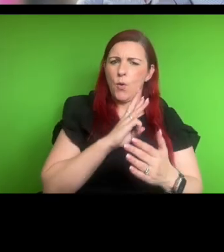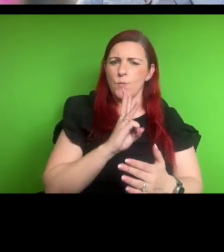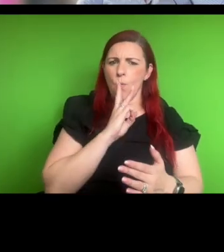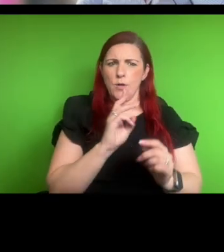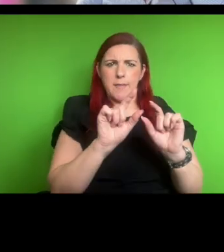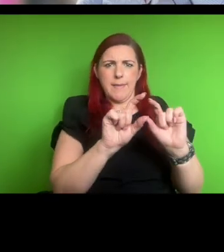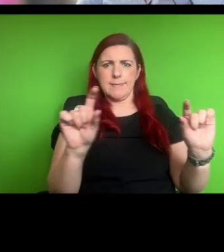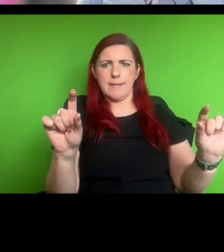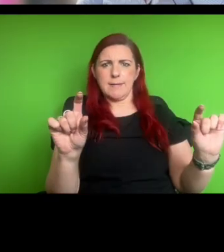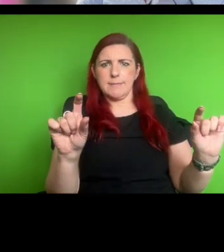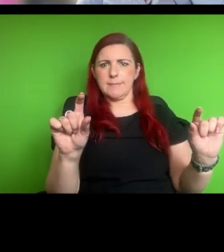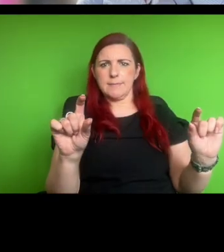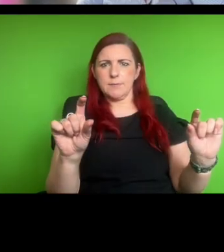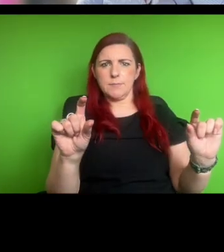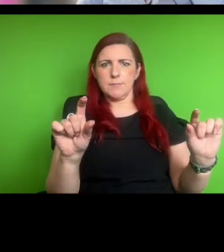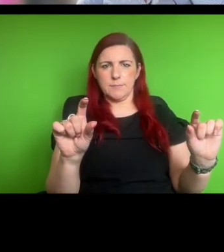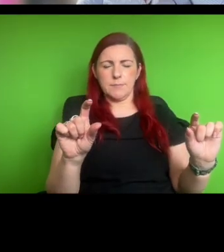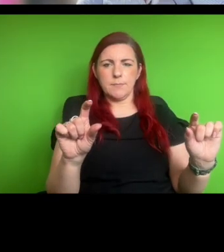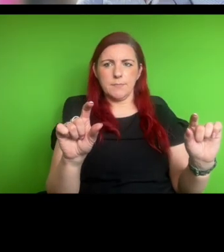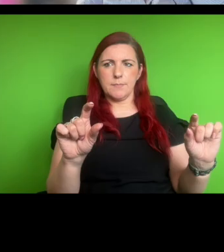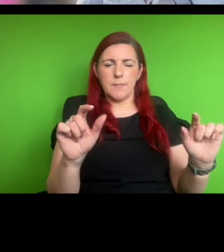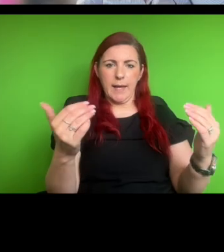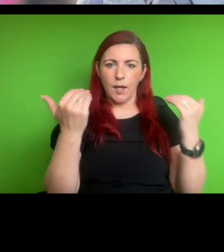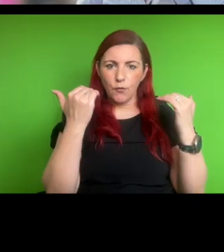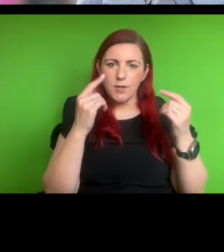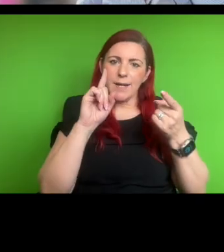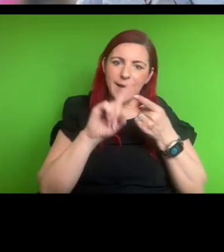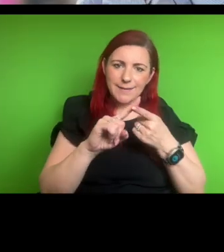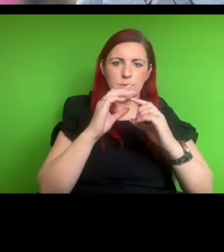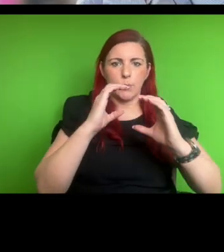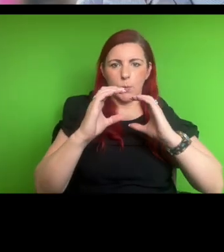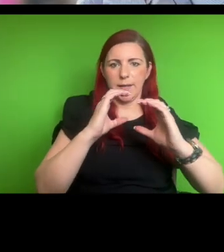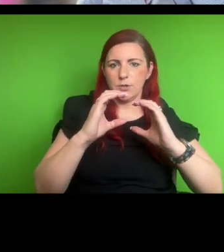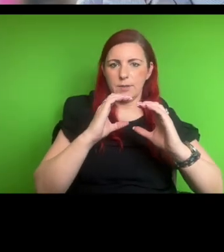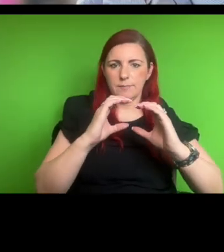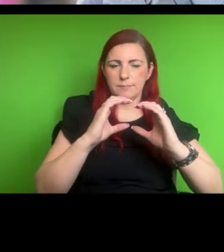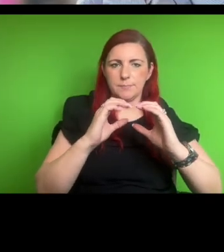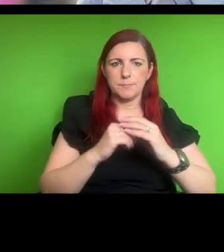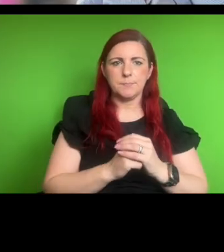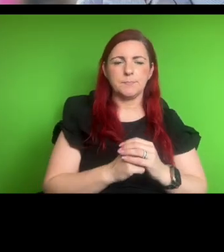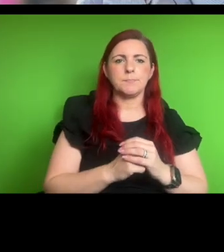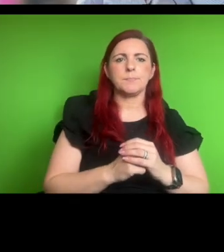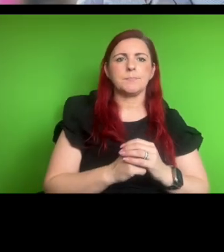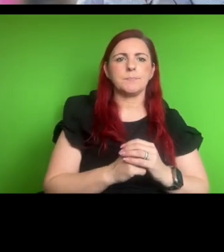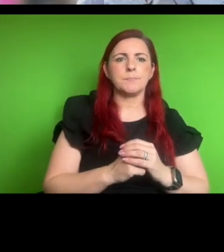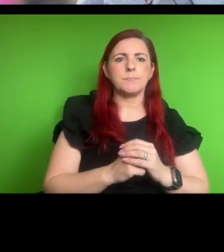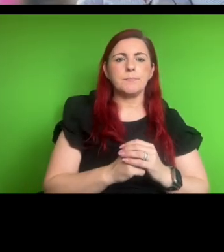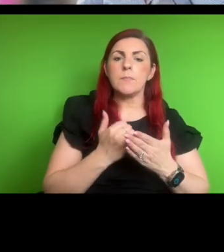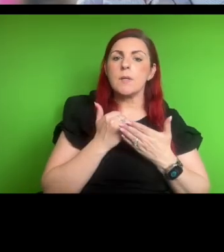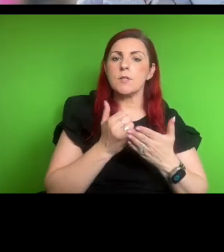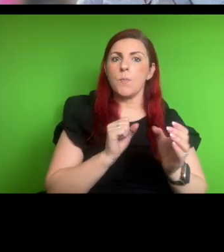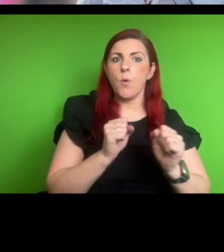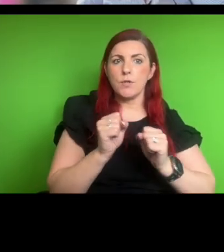is information and communication. Support services include, but are not